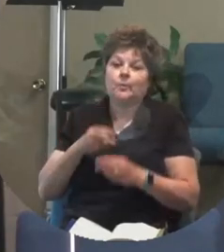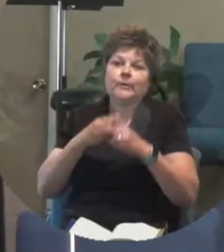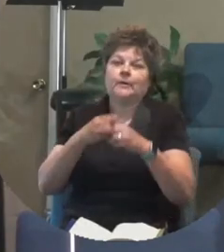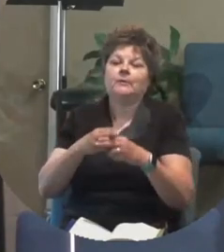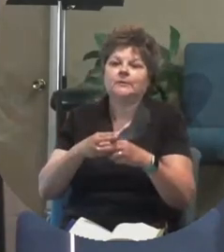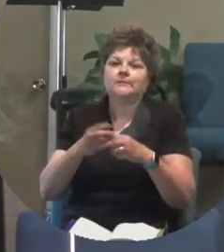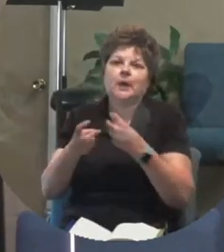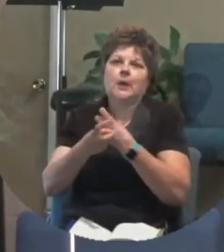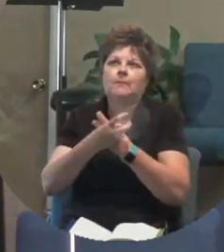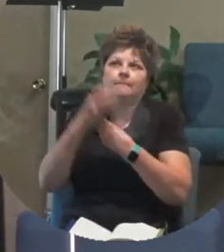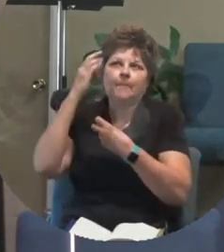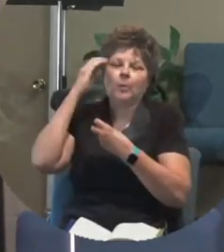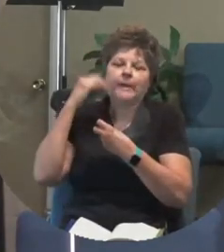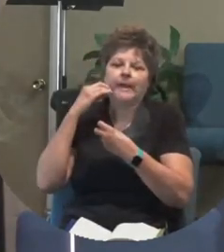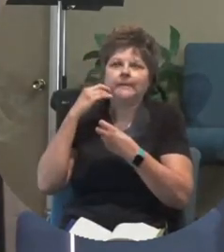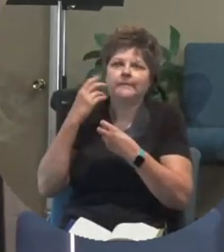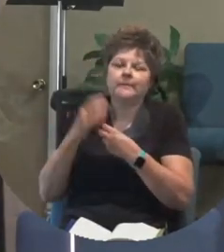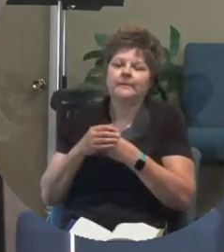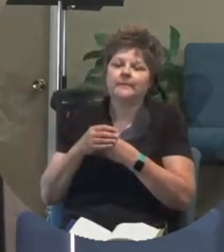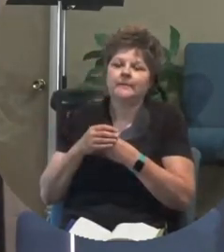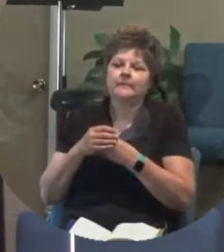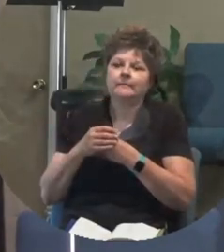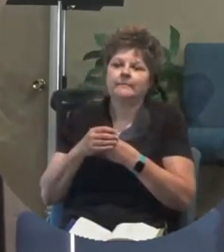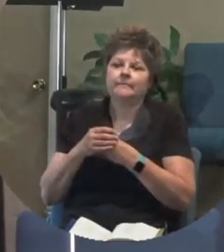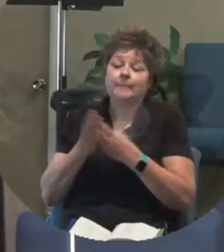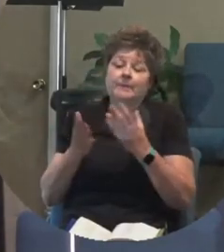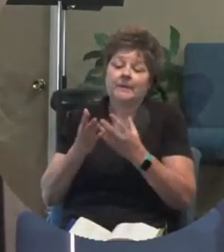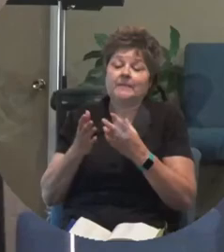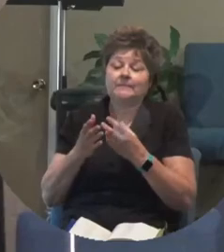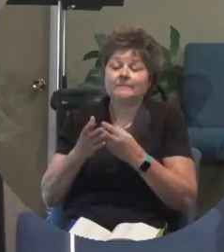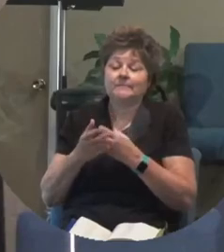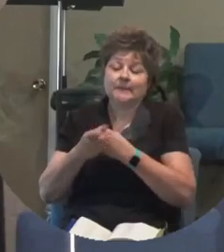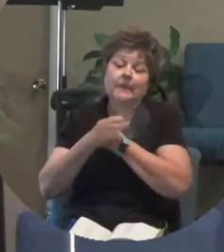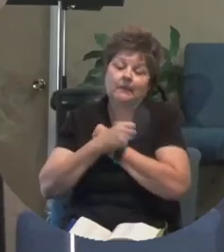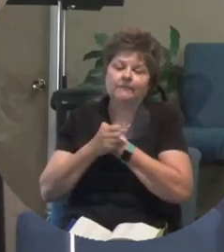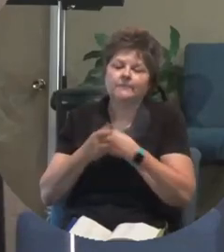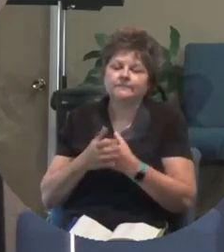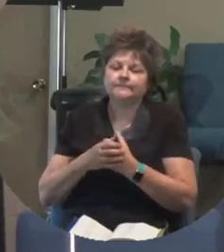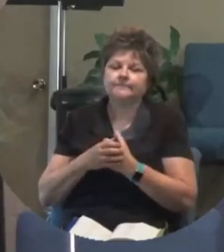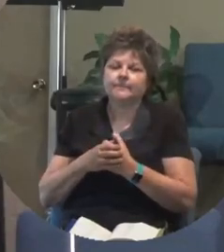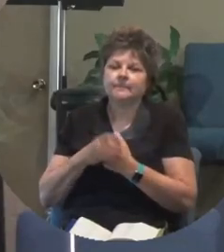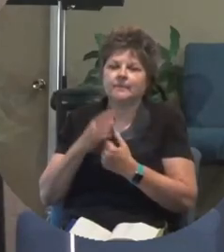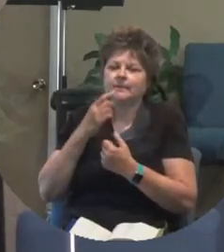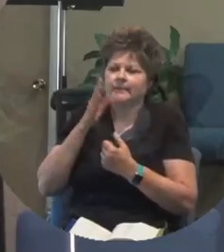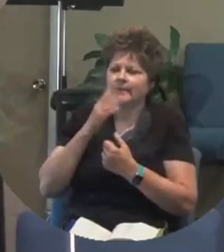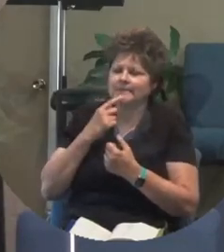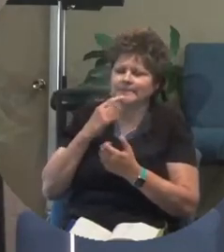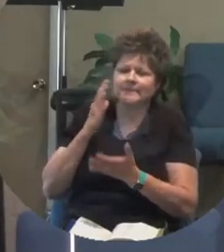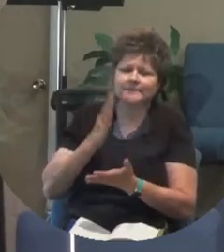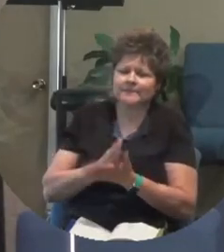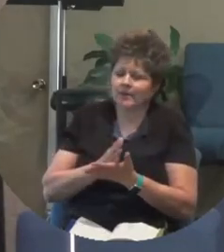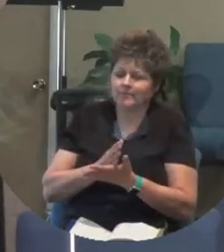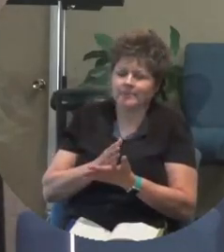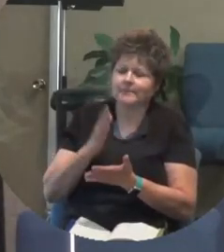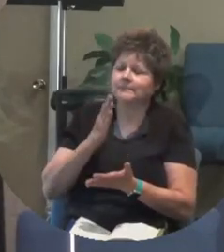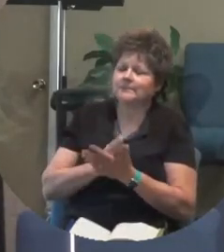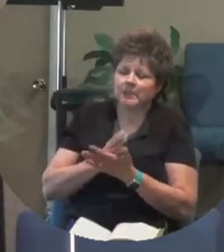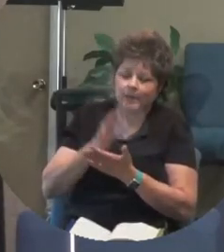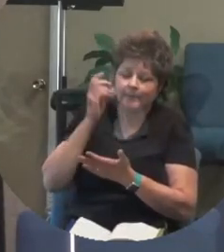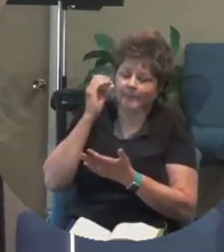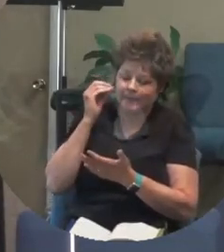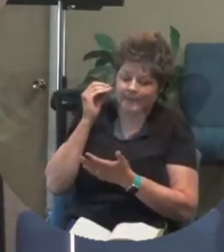might, in love. But He says, you know, stop. Just stop